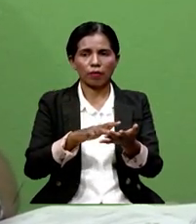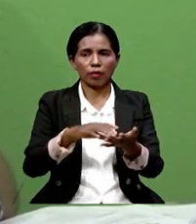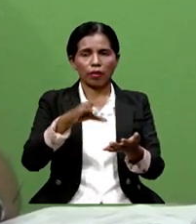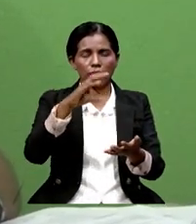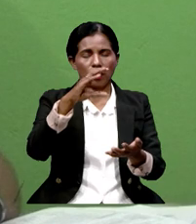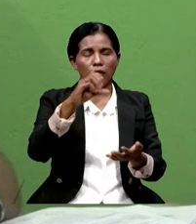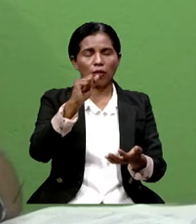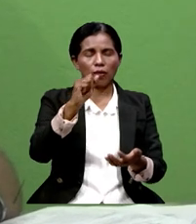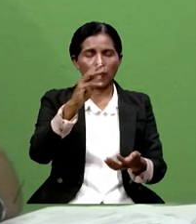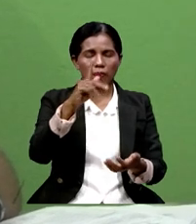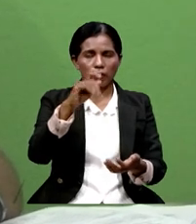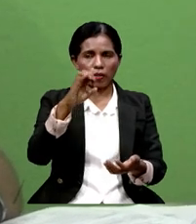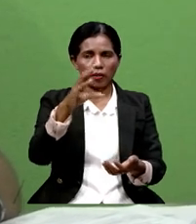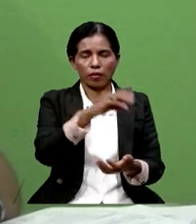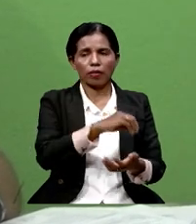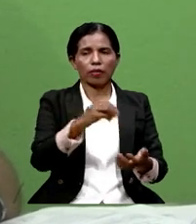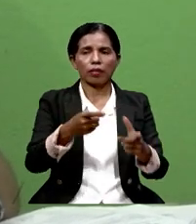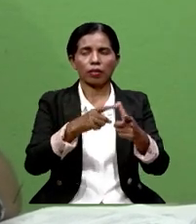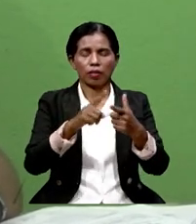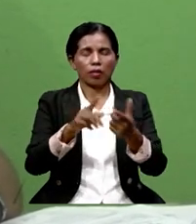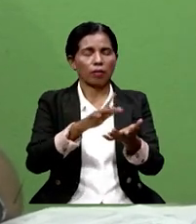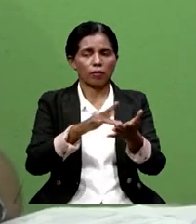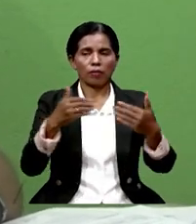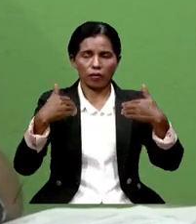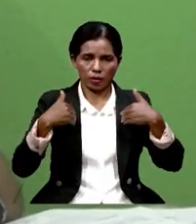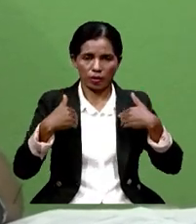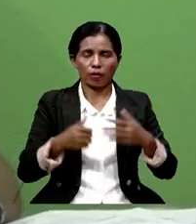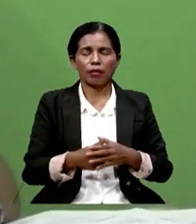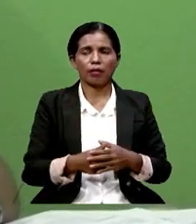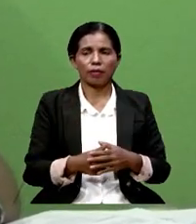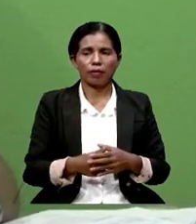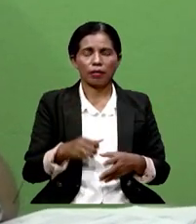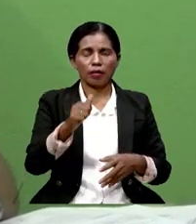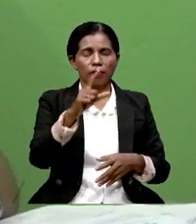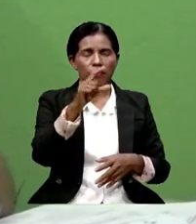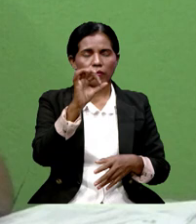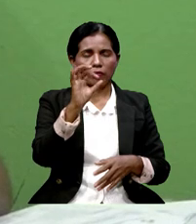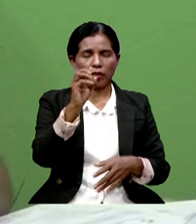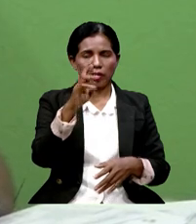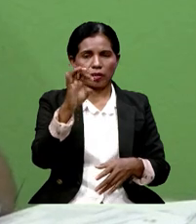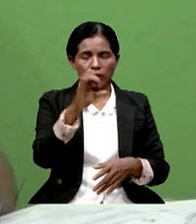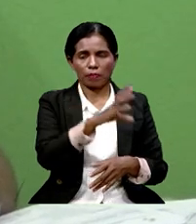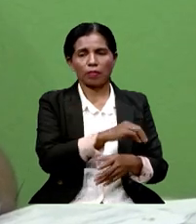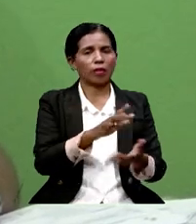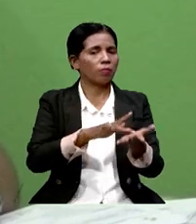clopidrogel aspirin dioxin stock e hela warfarin ma se stock out